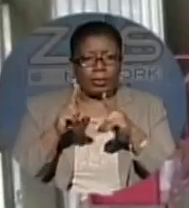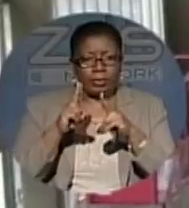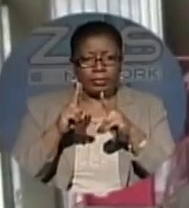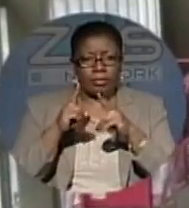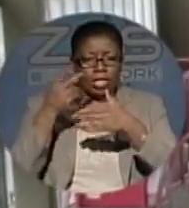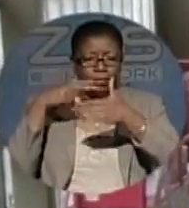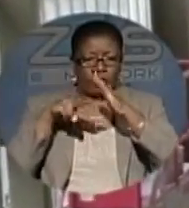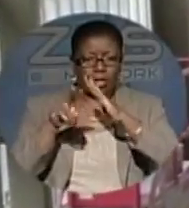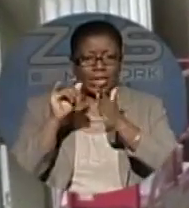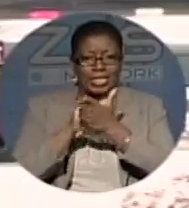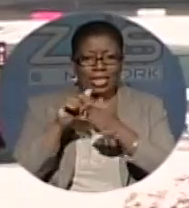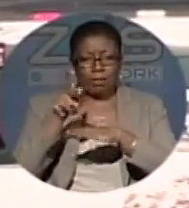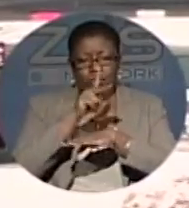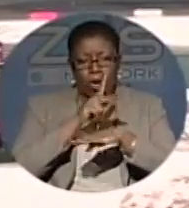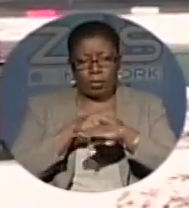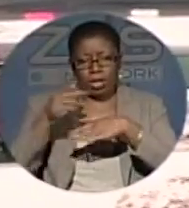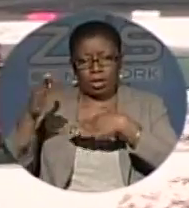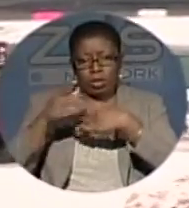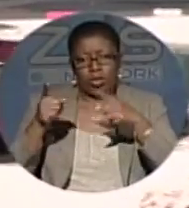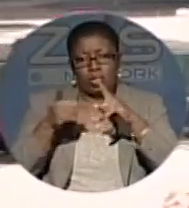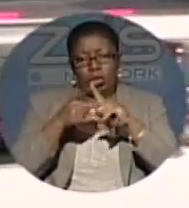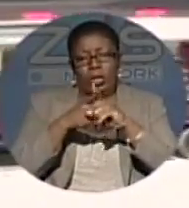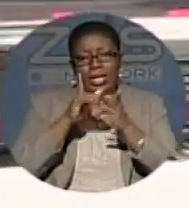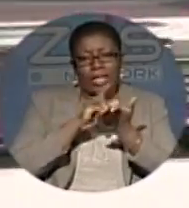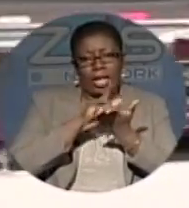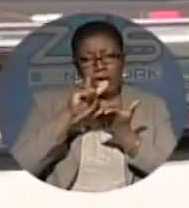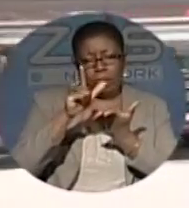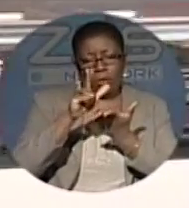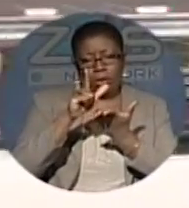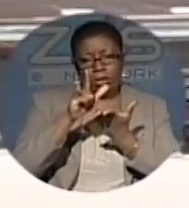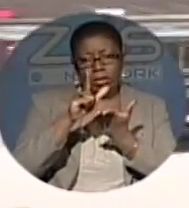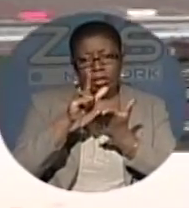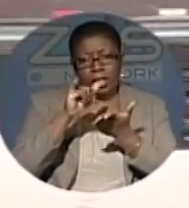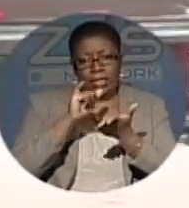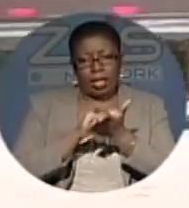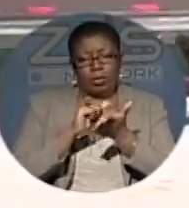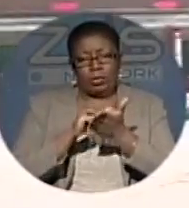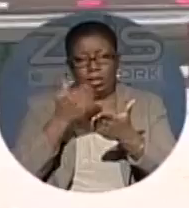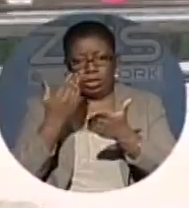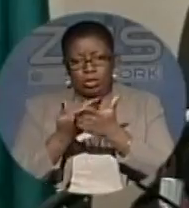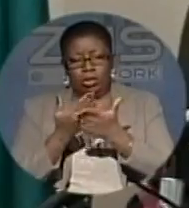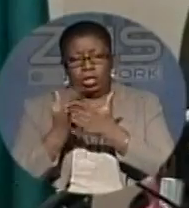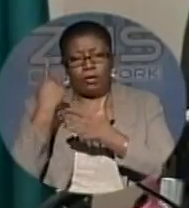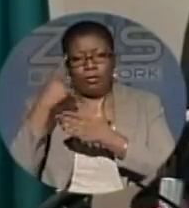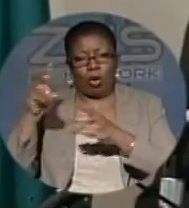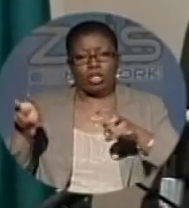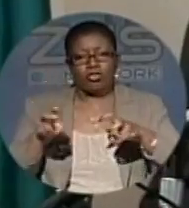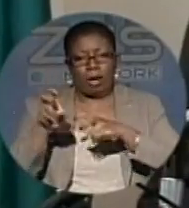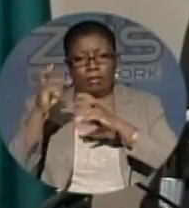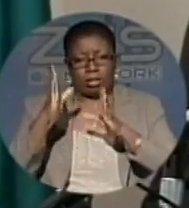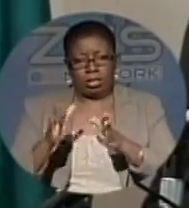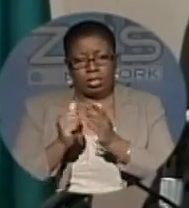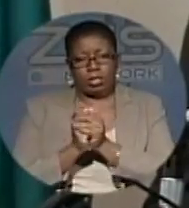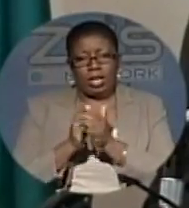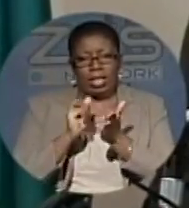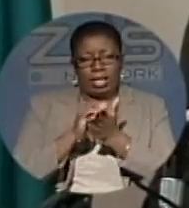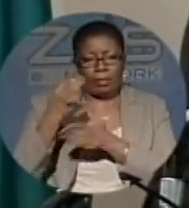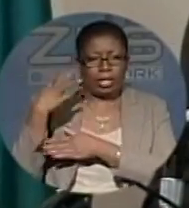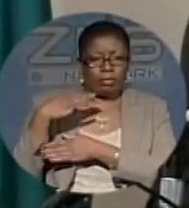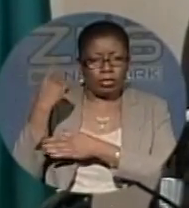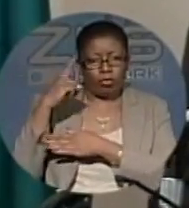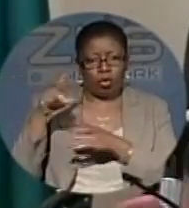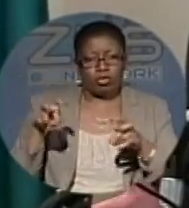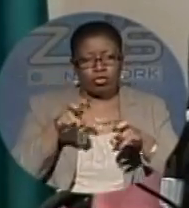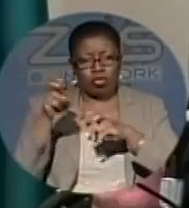hotel property in close proximity to the airport could only be advantageous to travelers. The benefit would be for